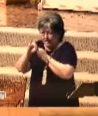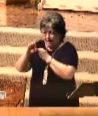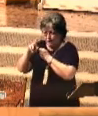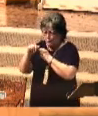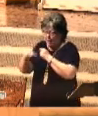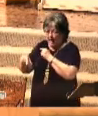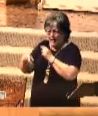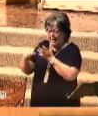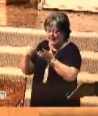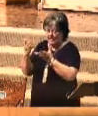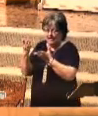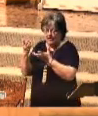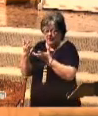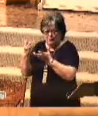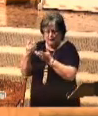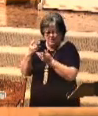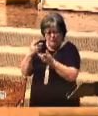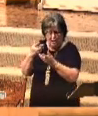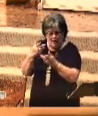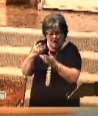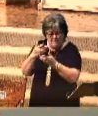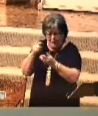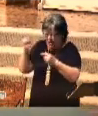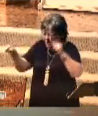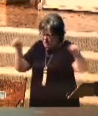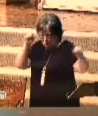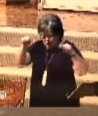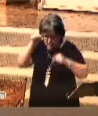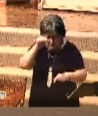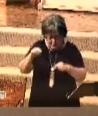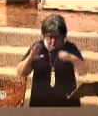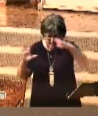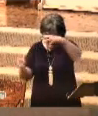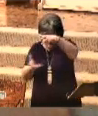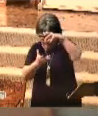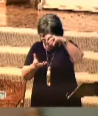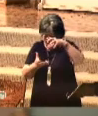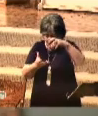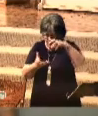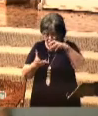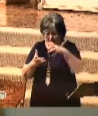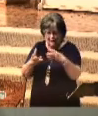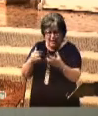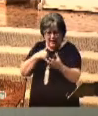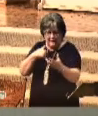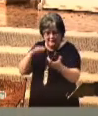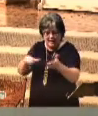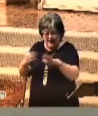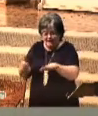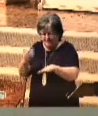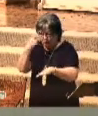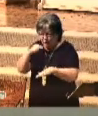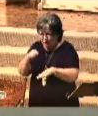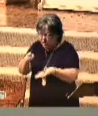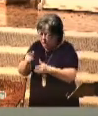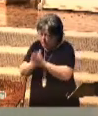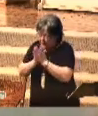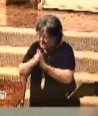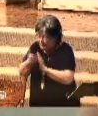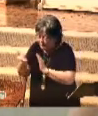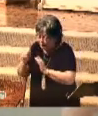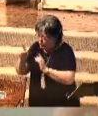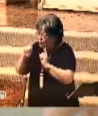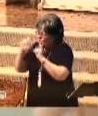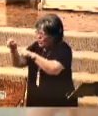What about these people that I died on the cross for? Did you have even a burden for these folks? Were you even praying for these folks? Were you going? Were